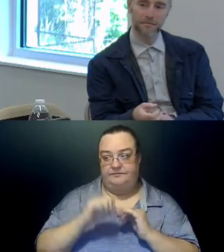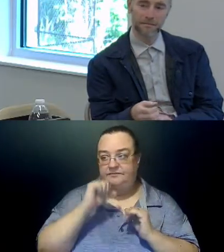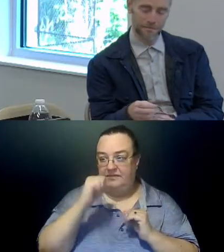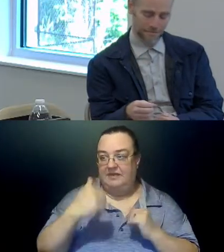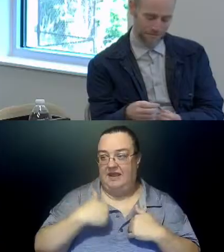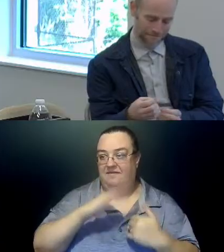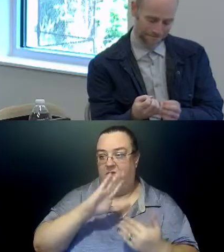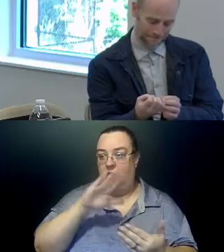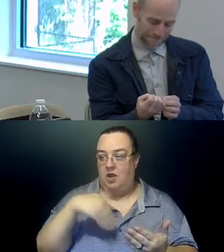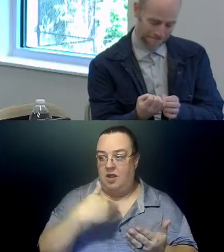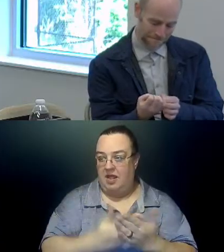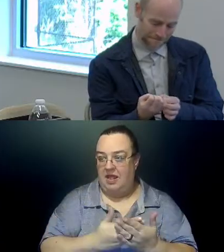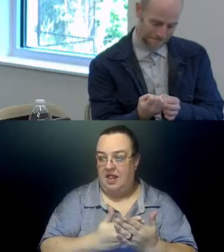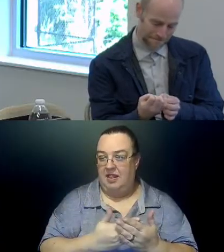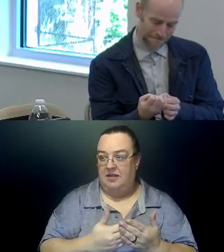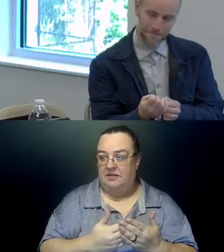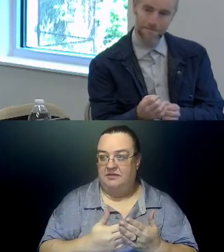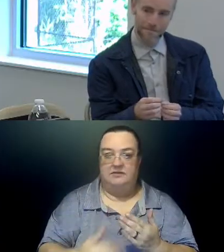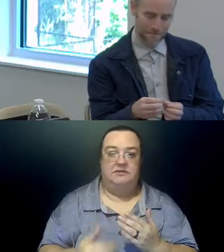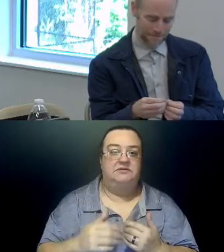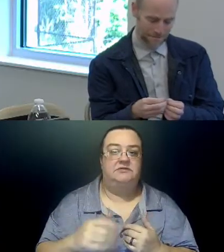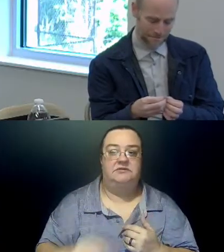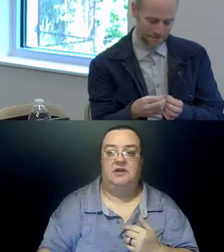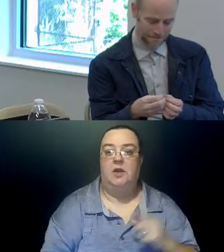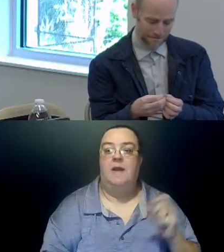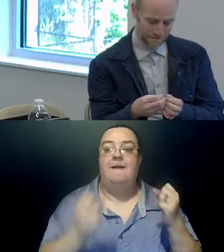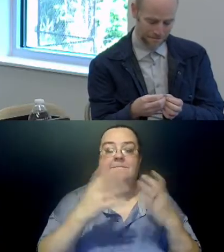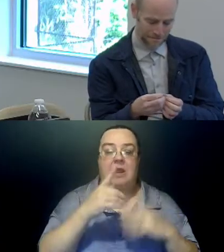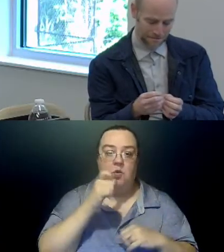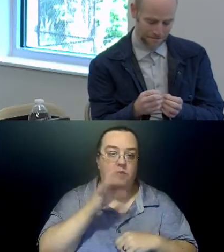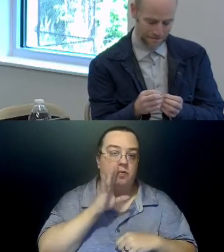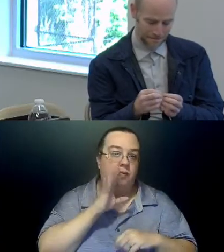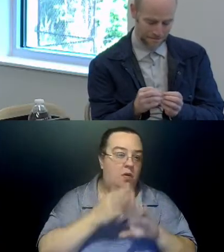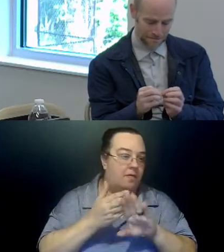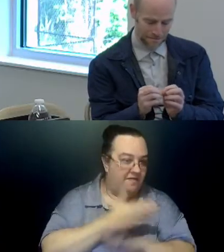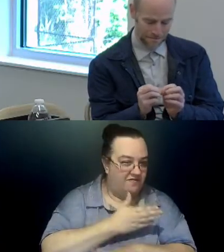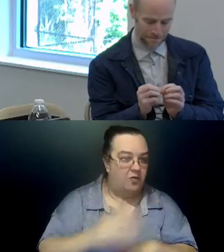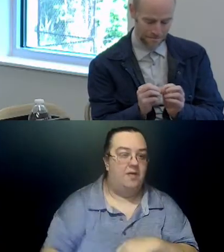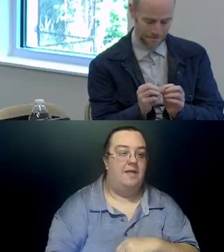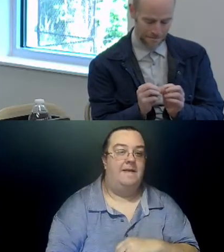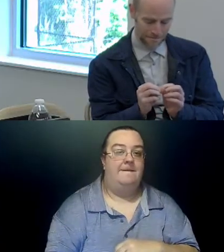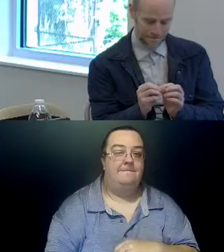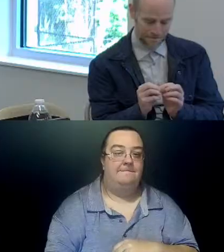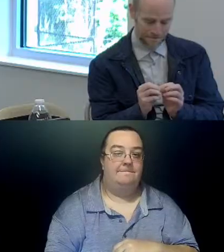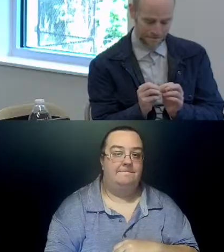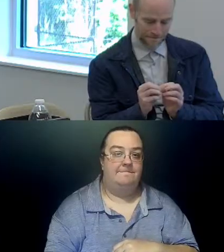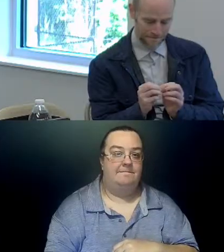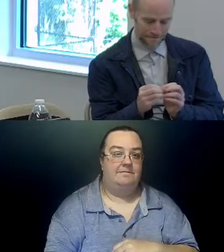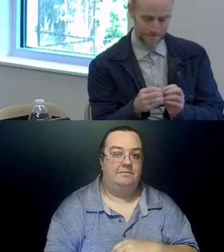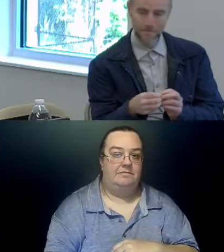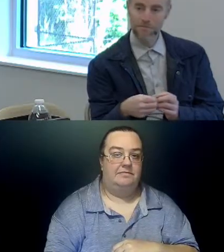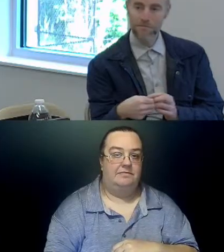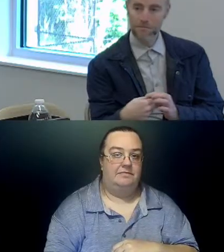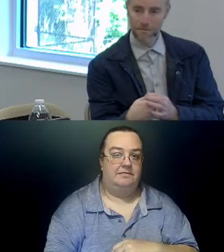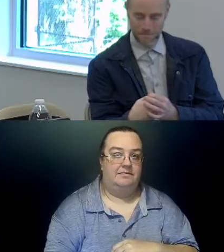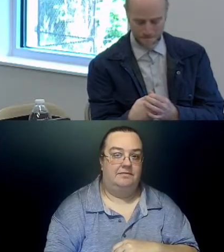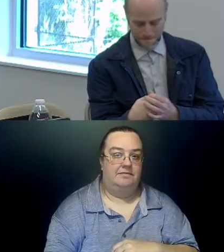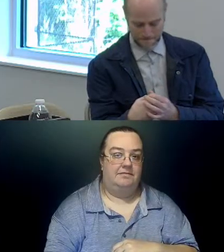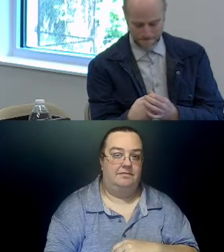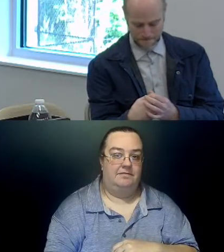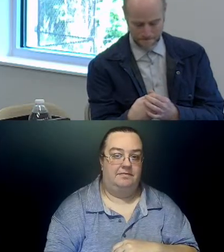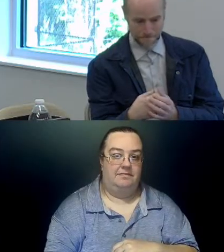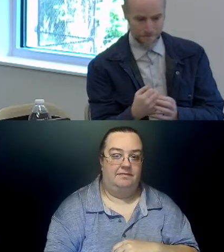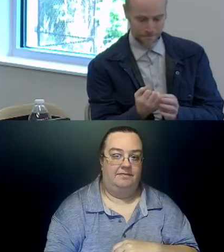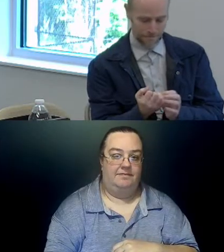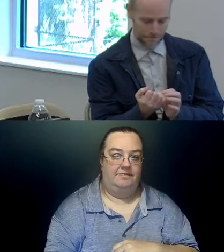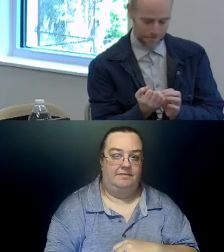thoughts together. Many who have spoken before have made some very wise suggestions and really covered